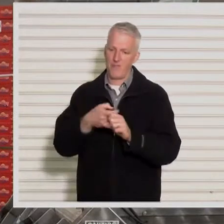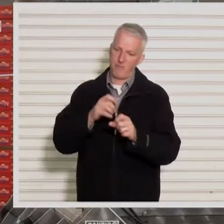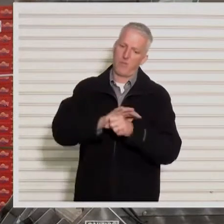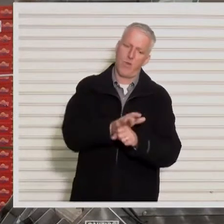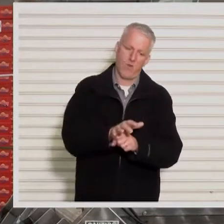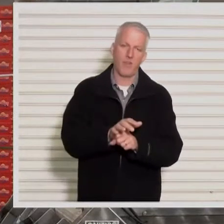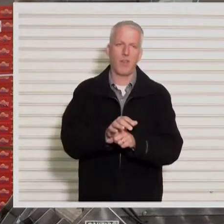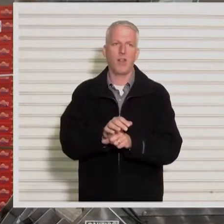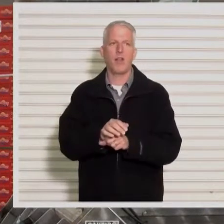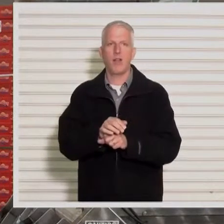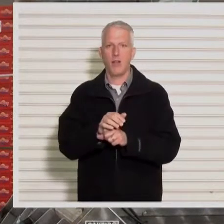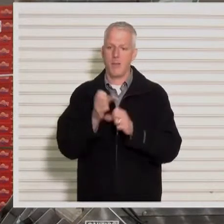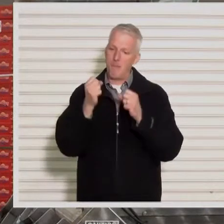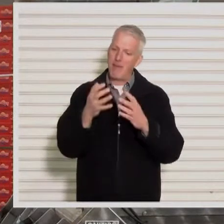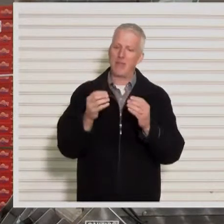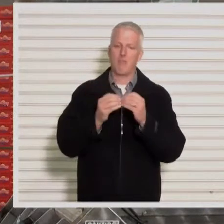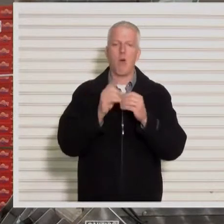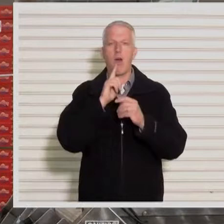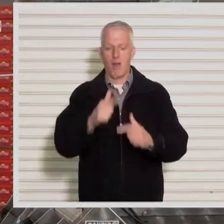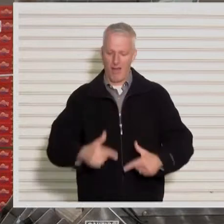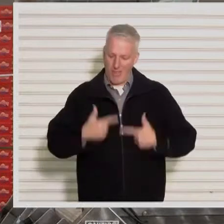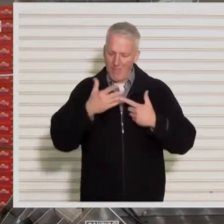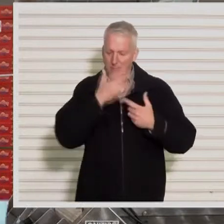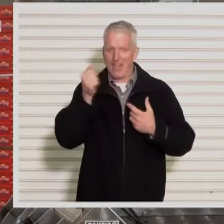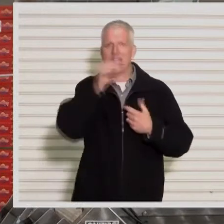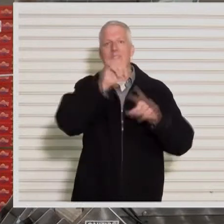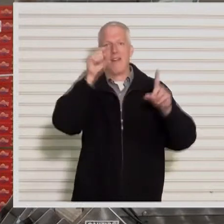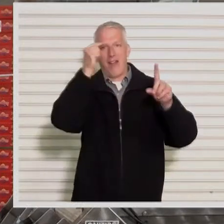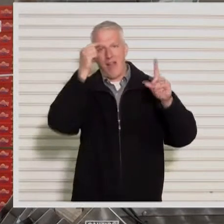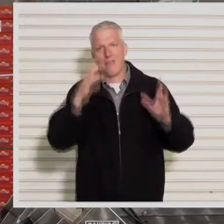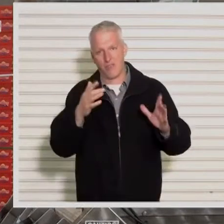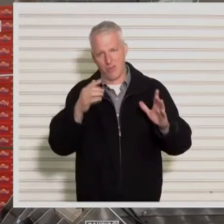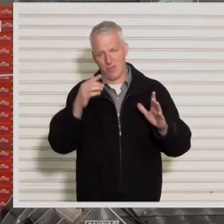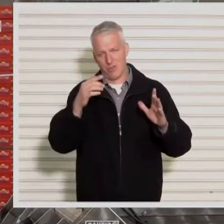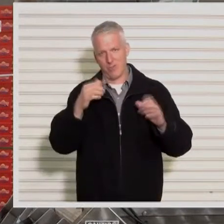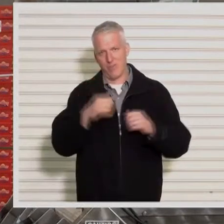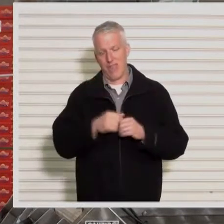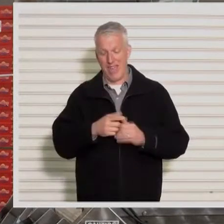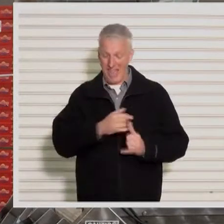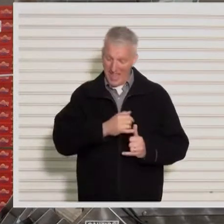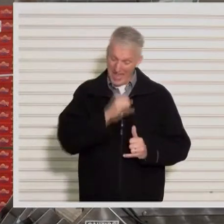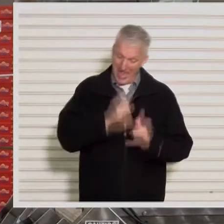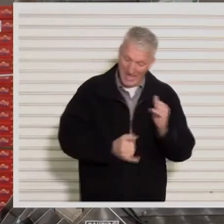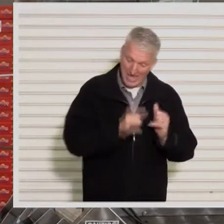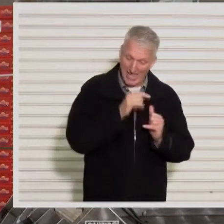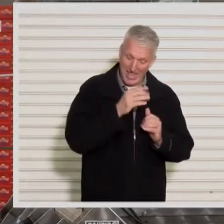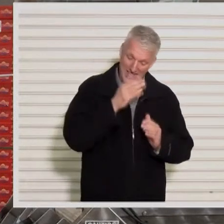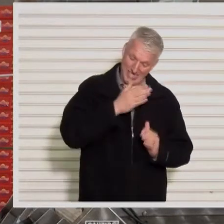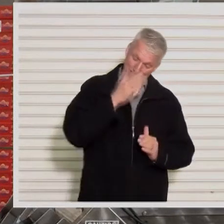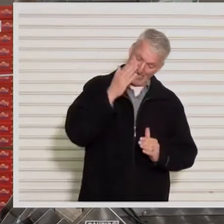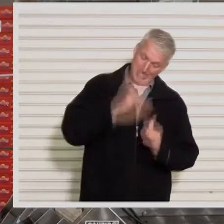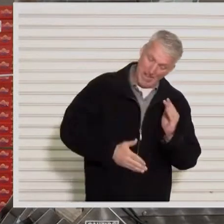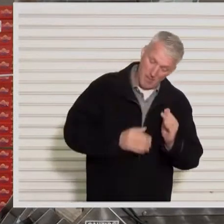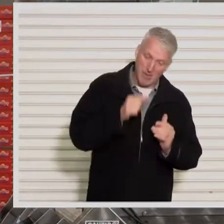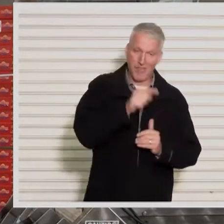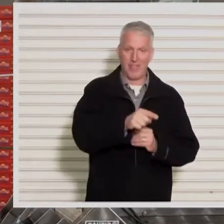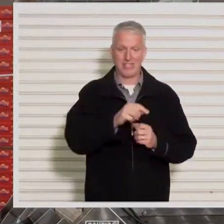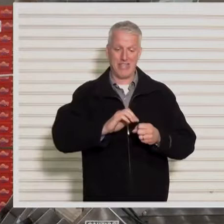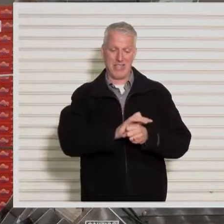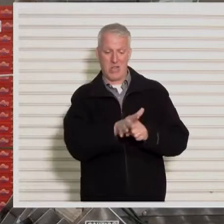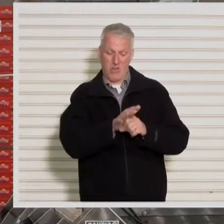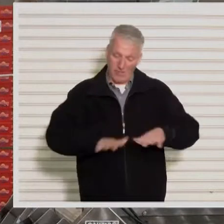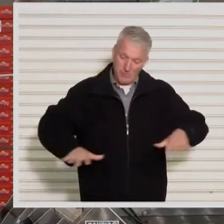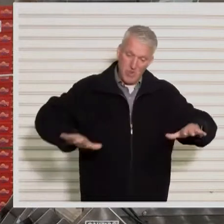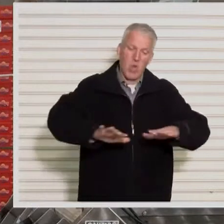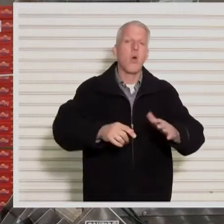are alive because of this governor. And ending this pandemic quickly, safely, equitably requires